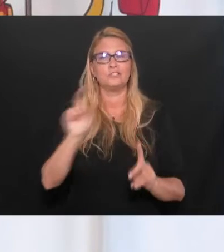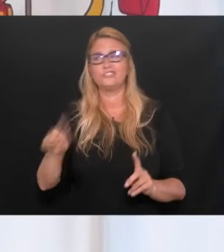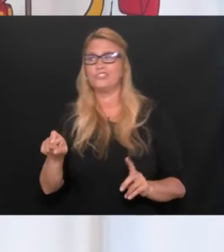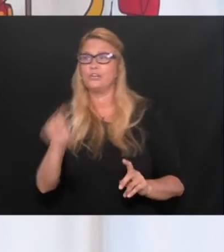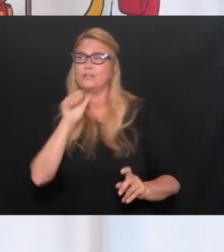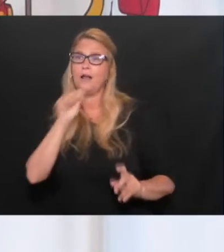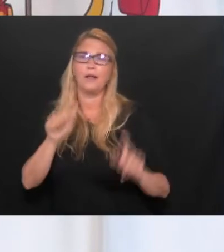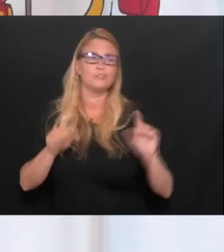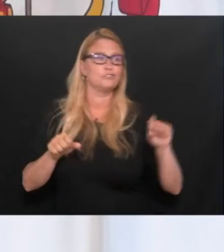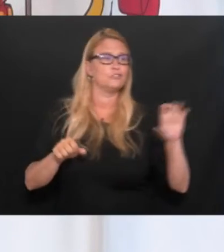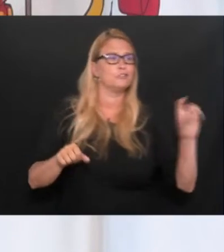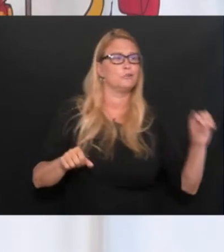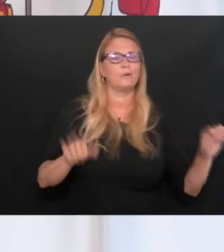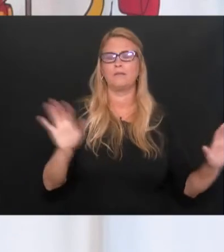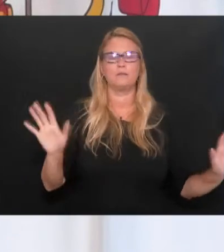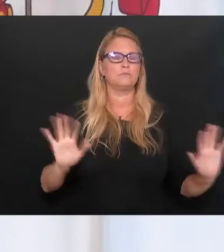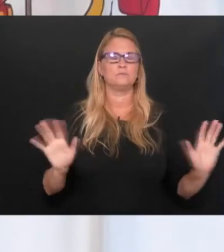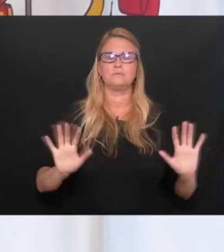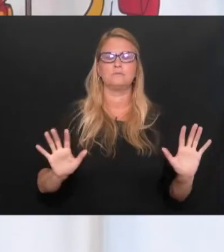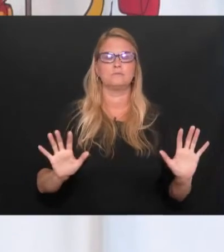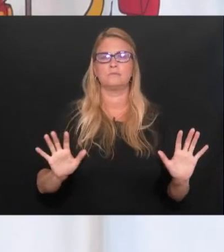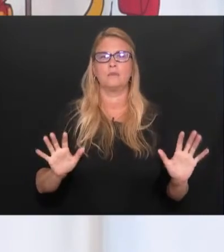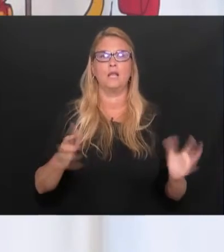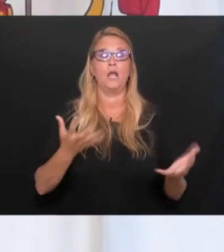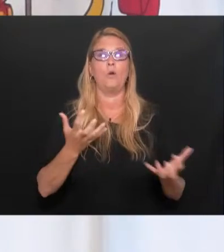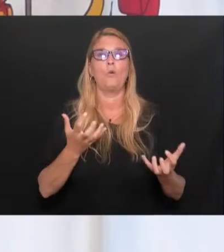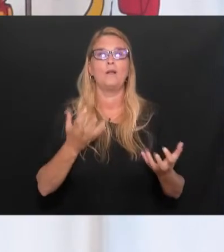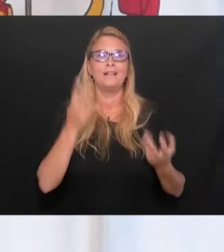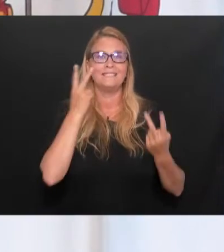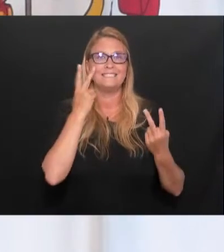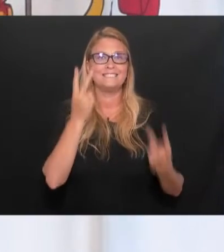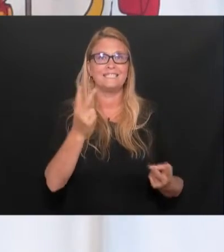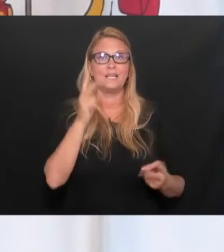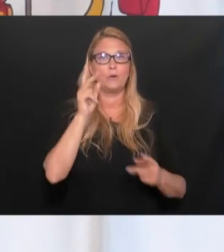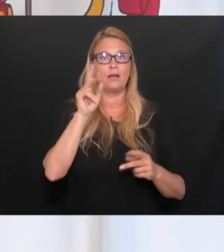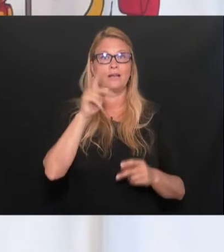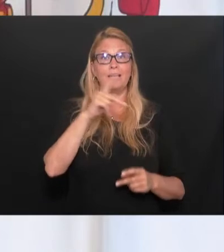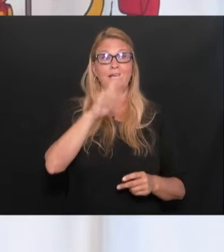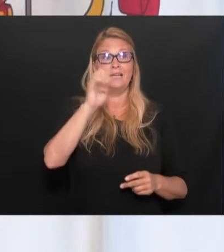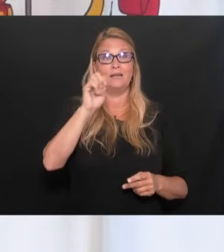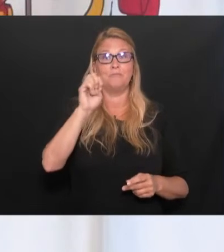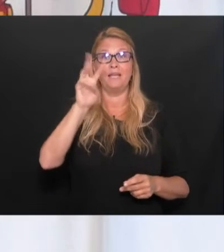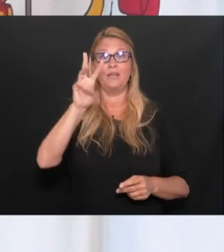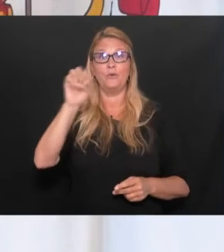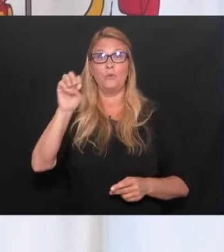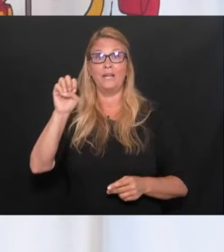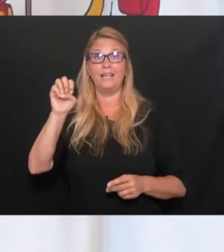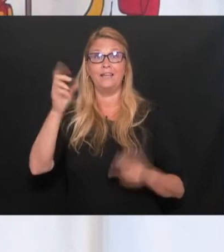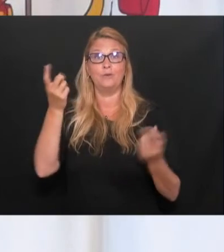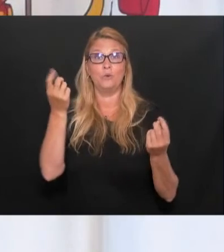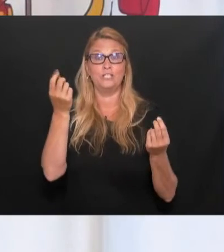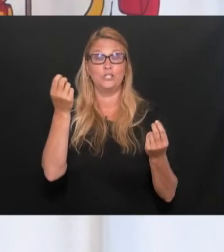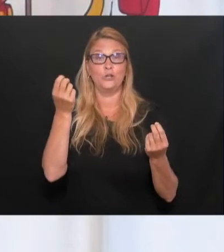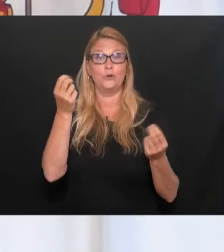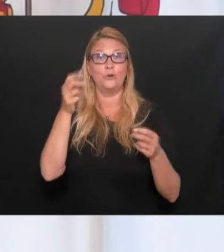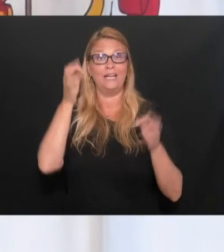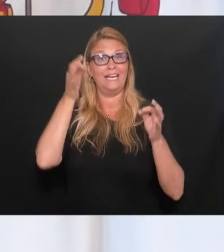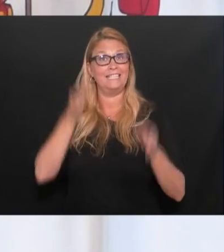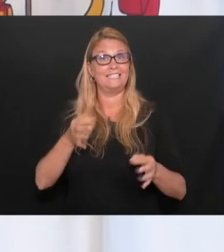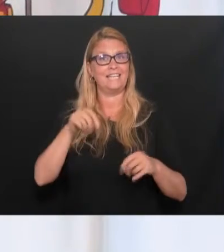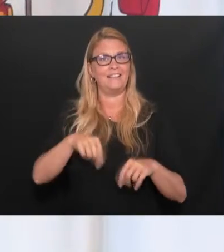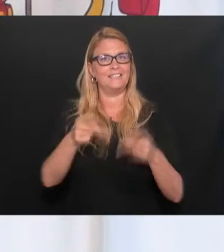I would love to see what Pee Wee would have decided to do in this